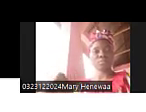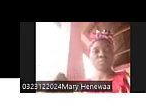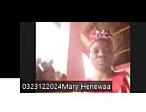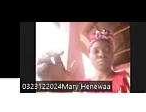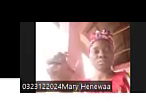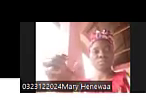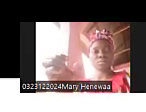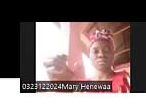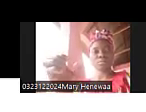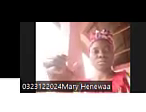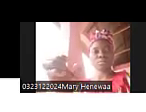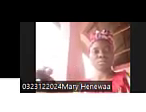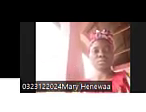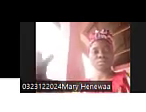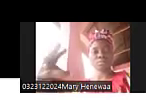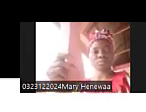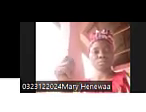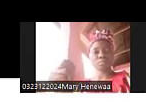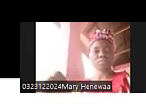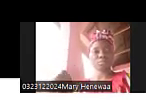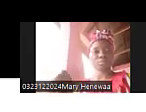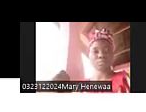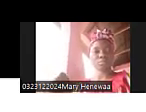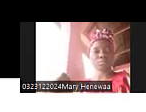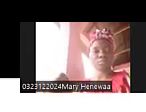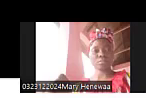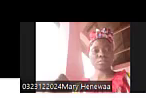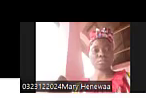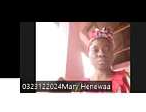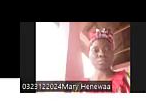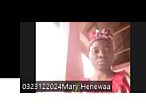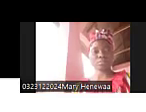Okay. So now we are doing it together now.